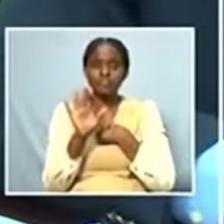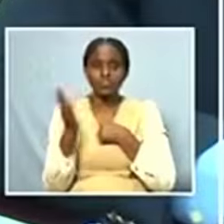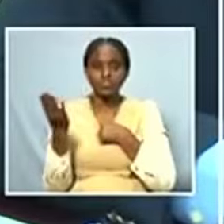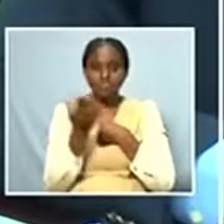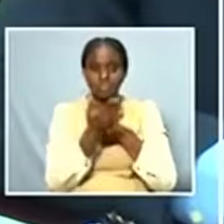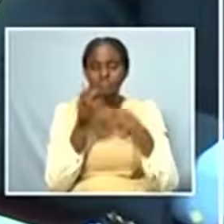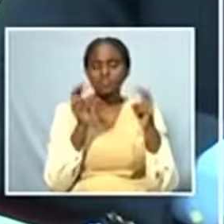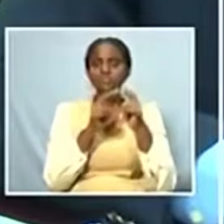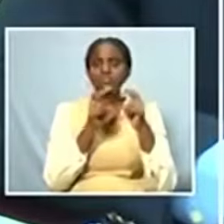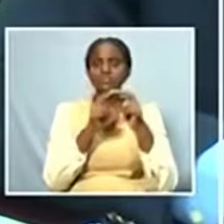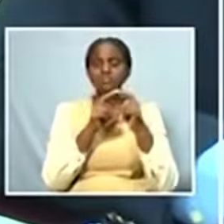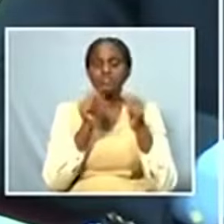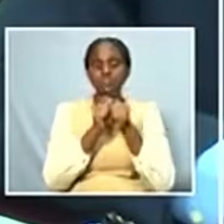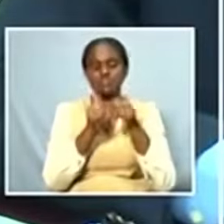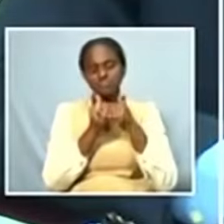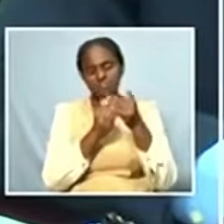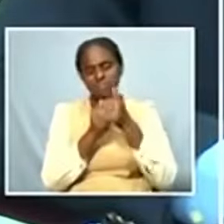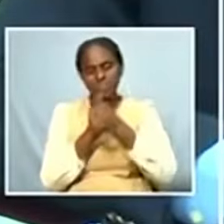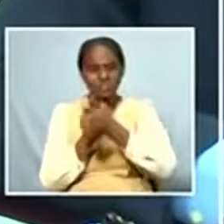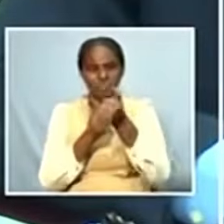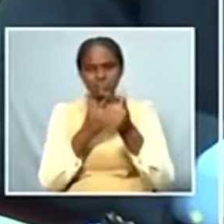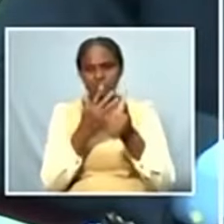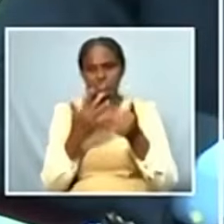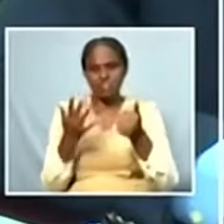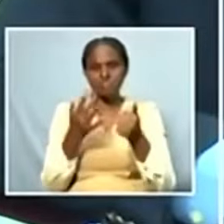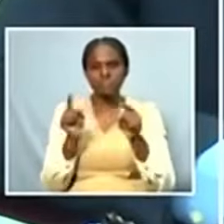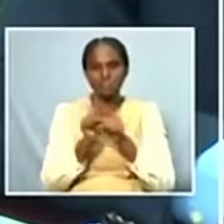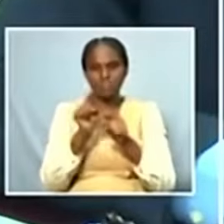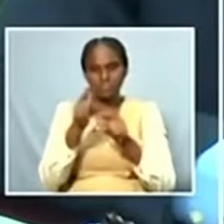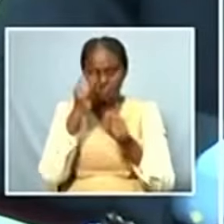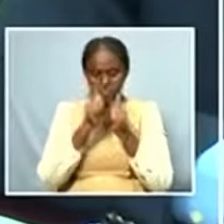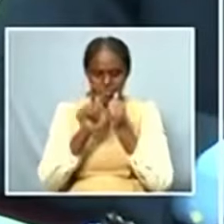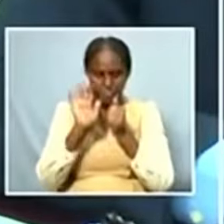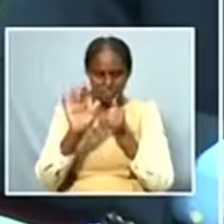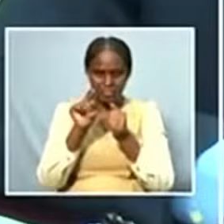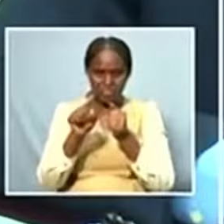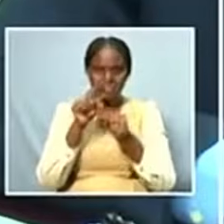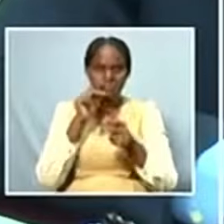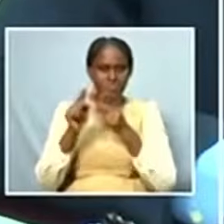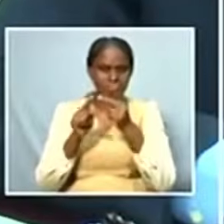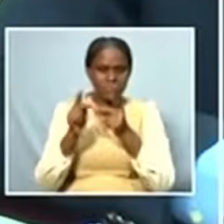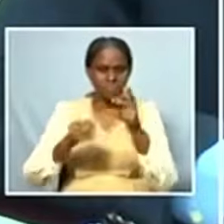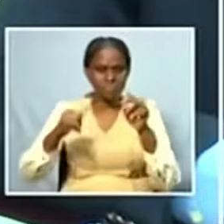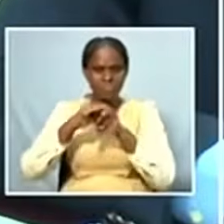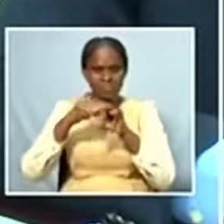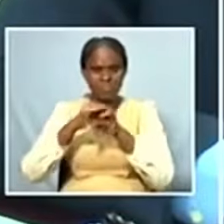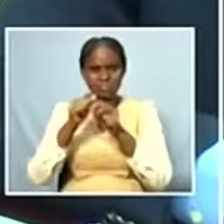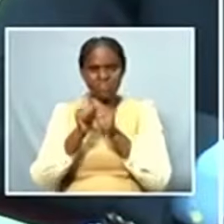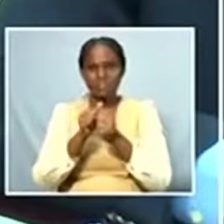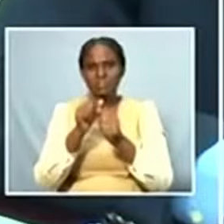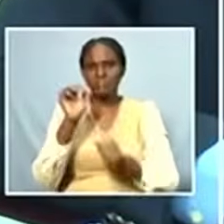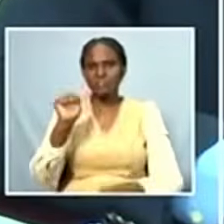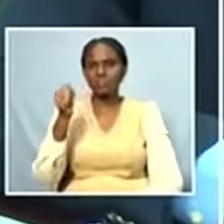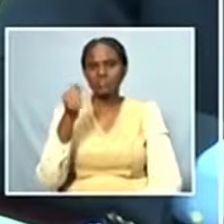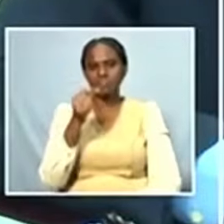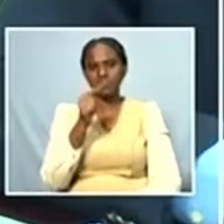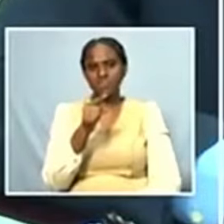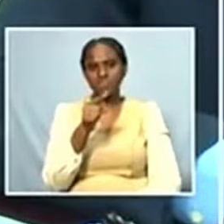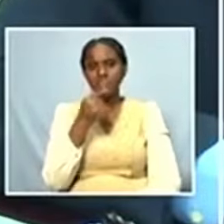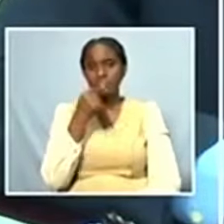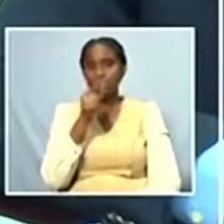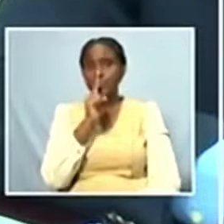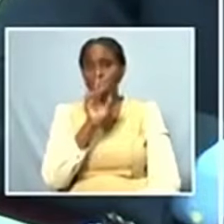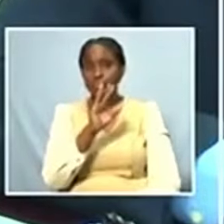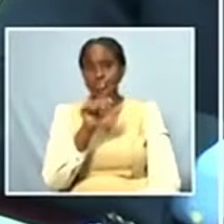the contracts and the extension and other things. And it was during that process of engaging with the AG that it